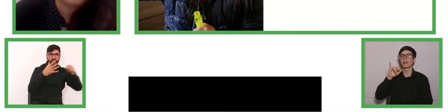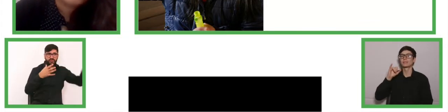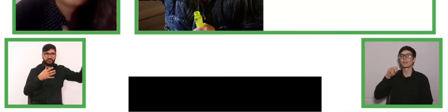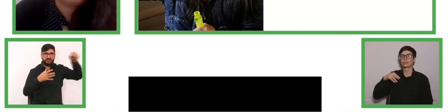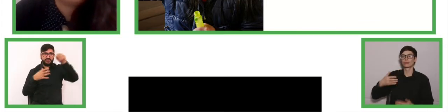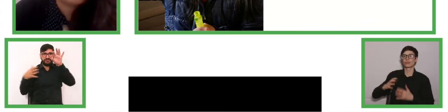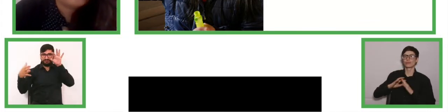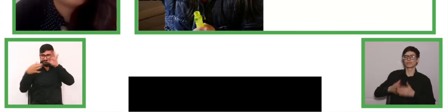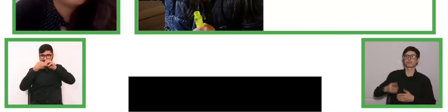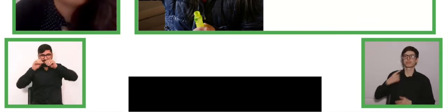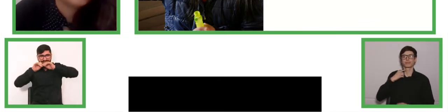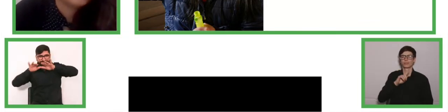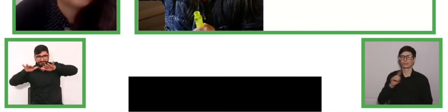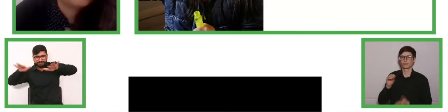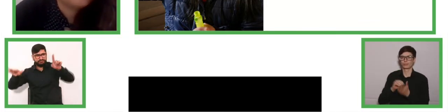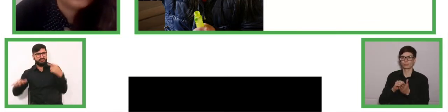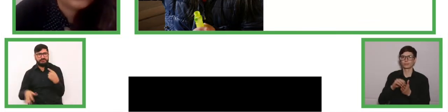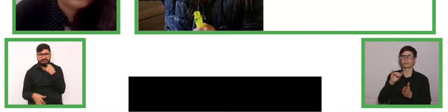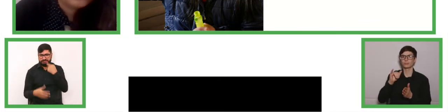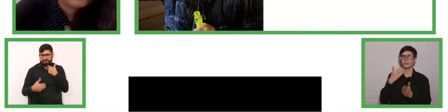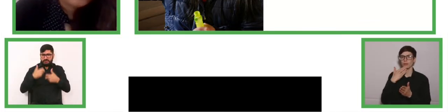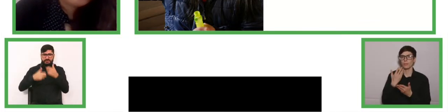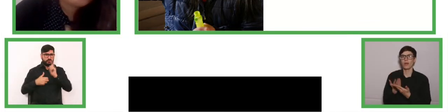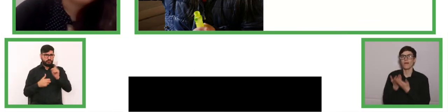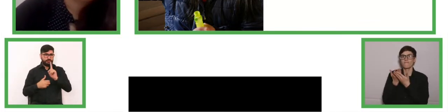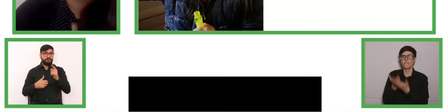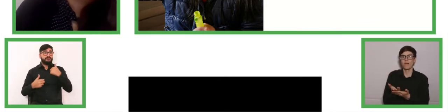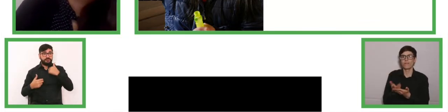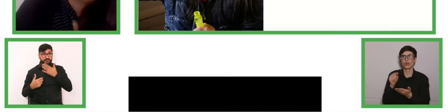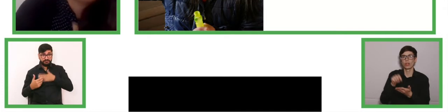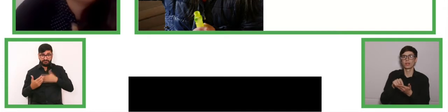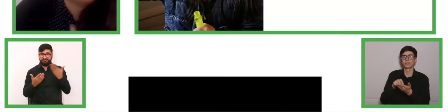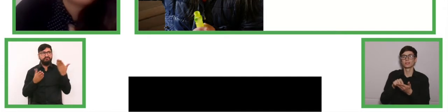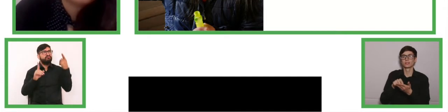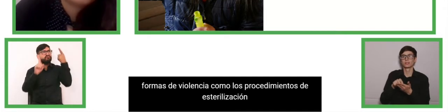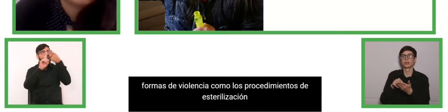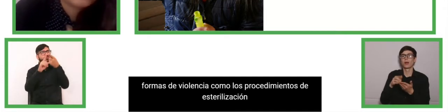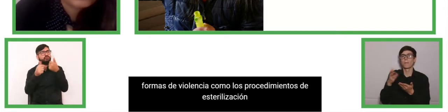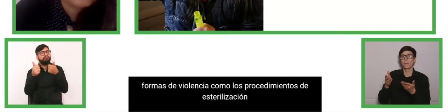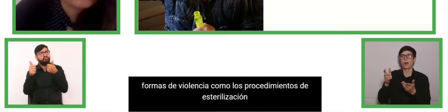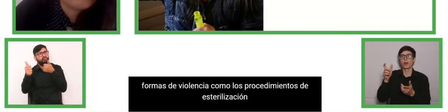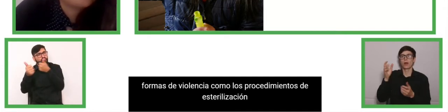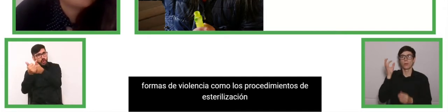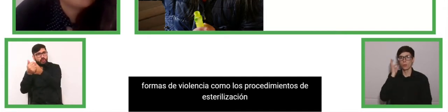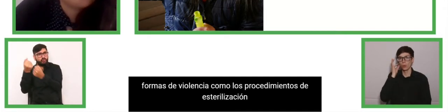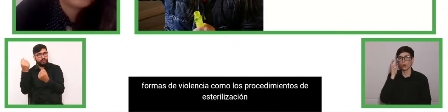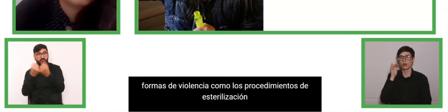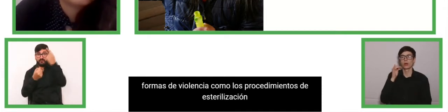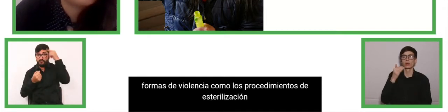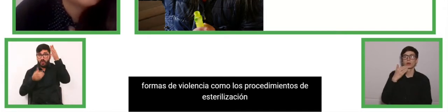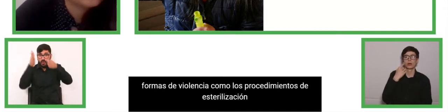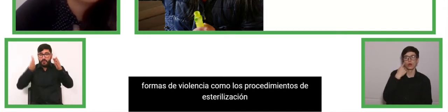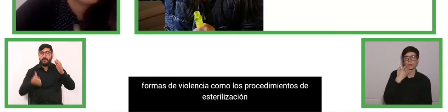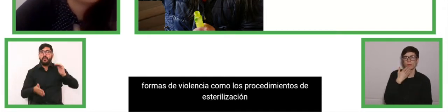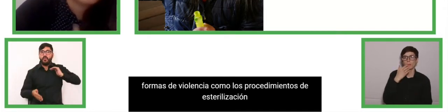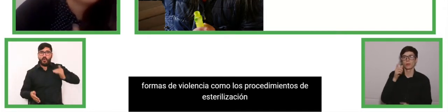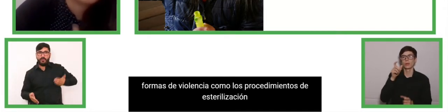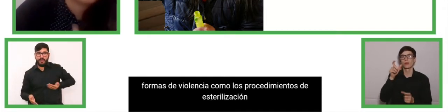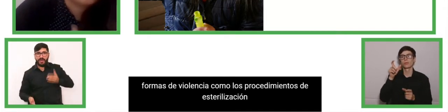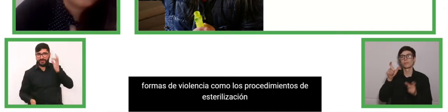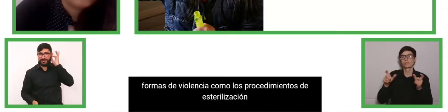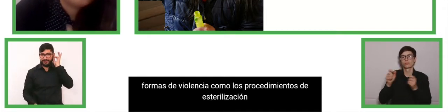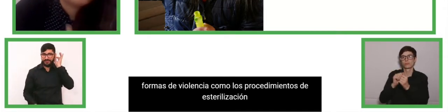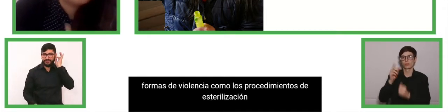minors and women with disabilities. People with disabilities also face a lack of comprehensive sexual